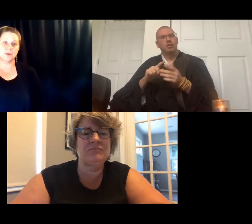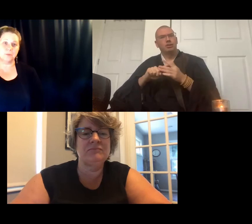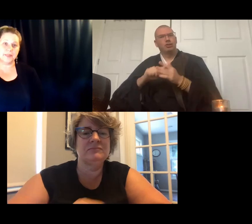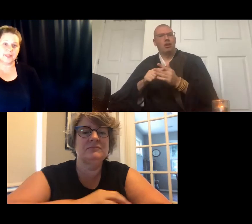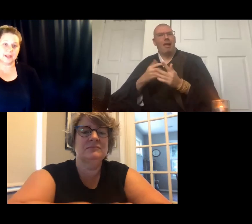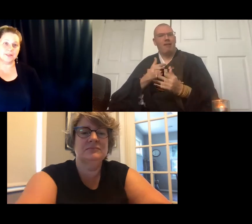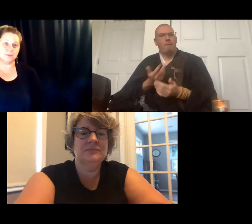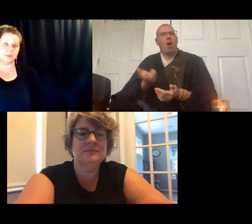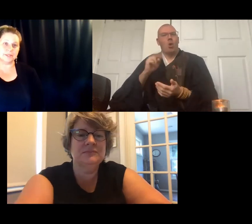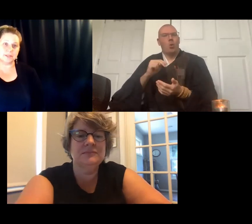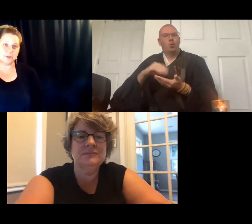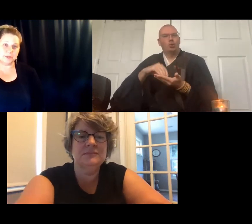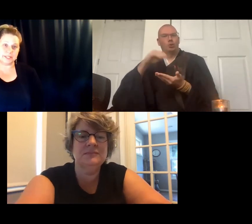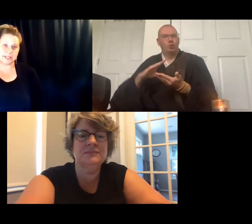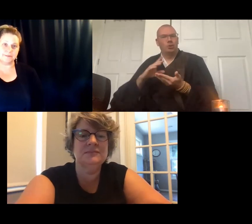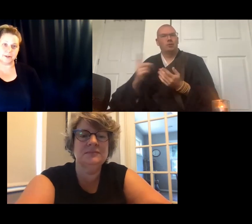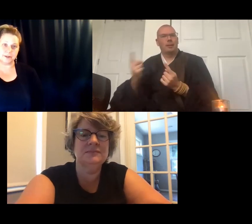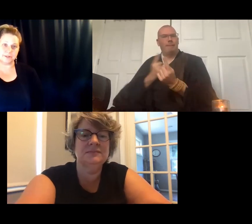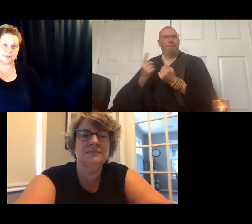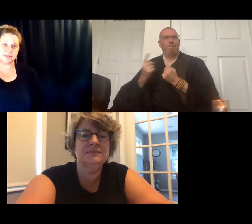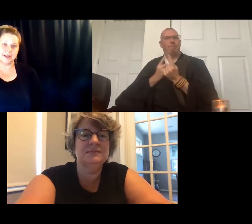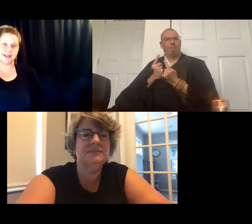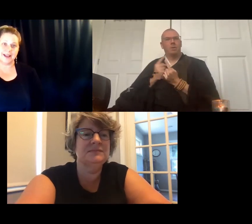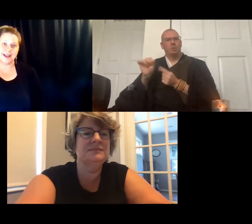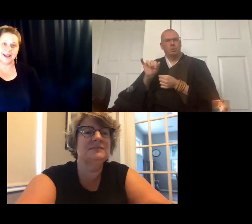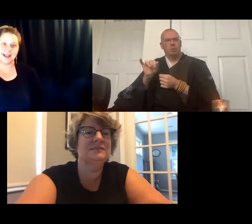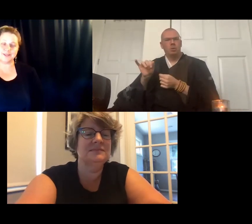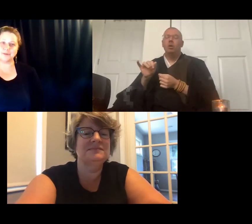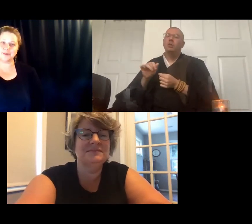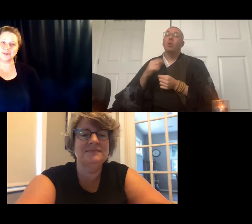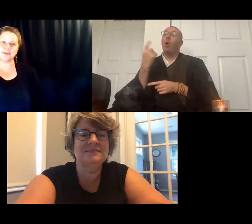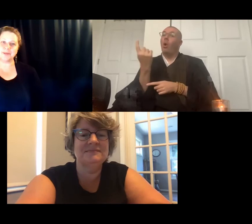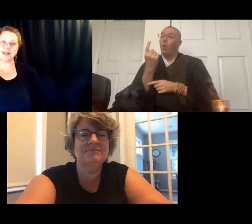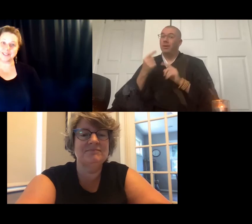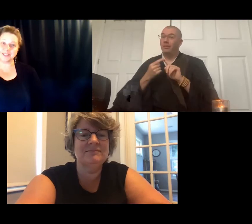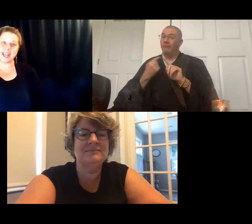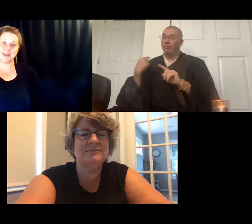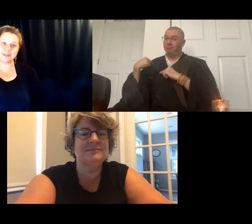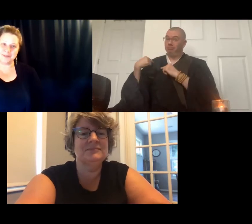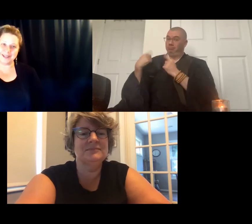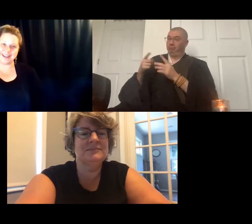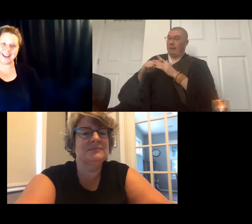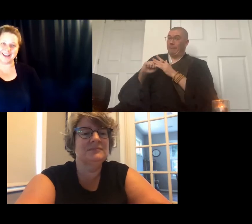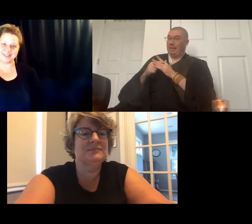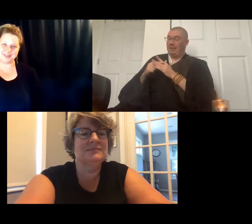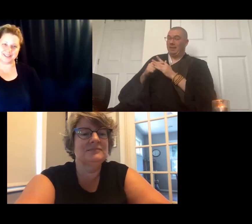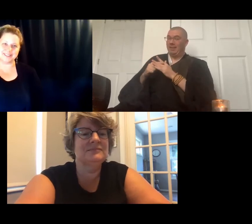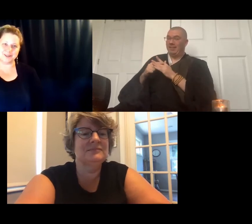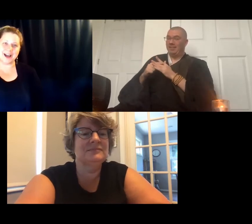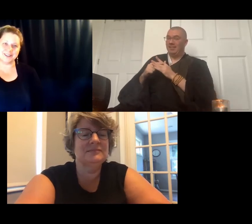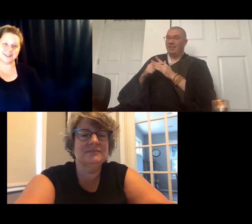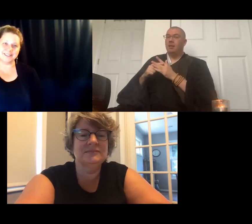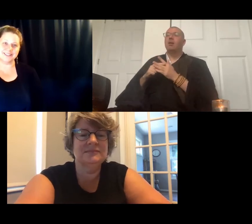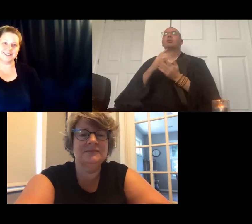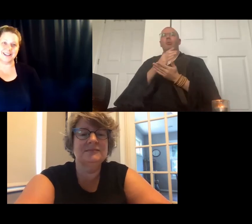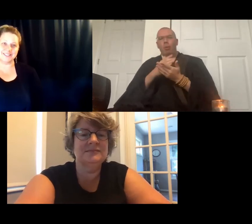people within the Buddhist community first. And so first people actually came to me as students so